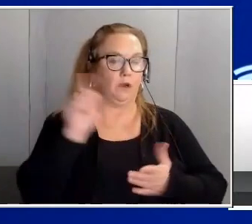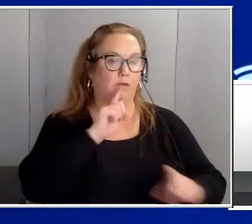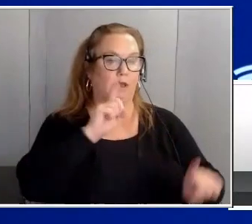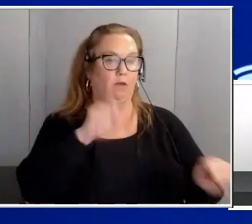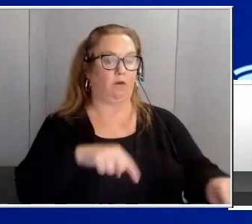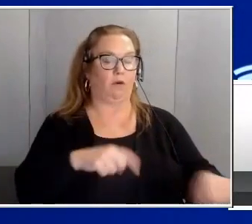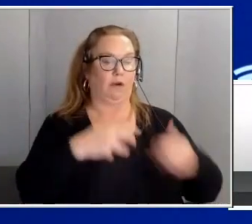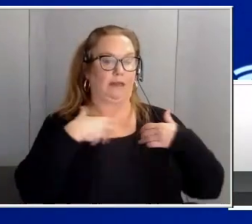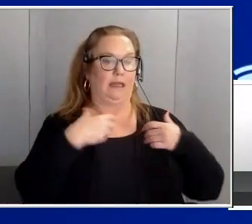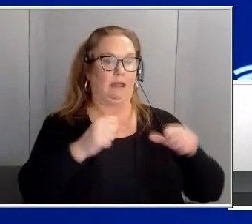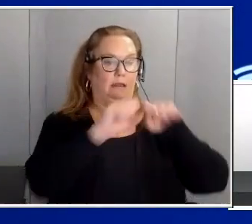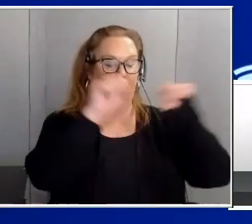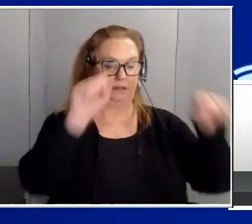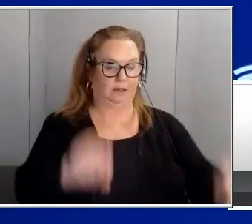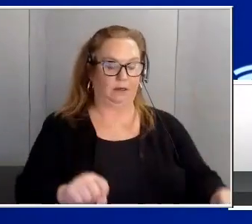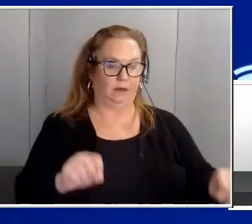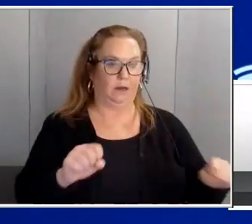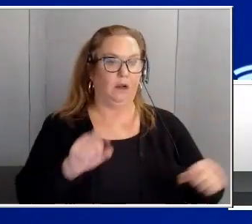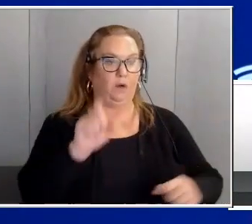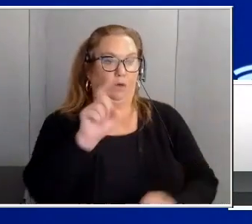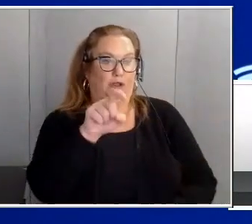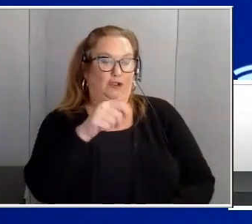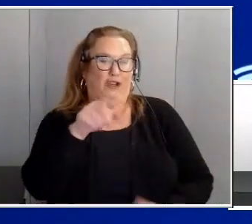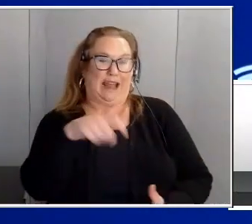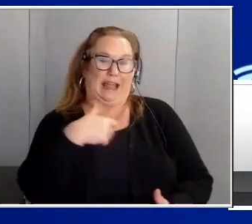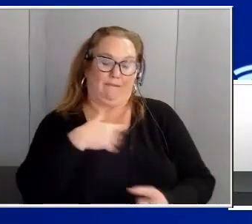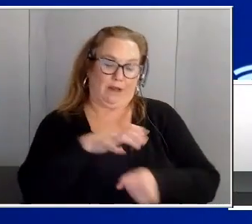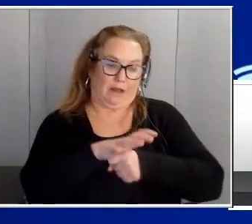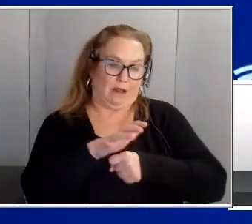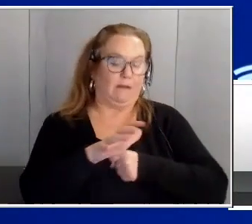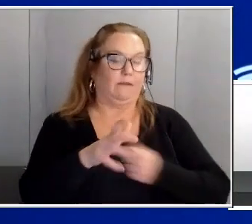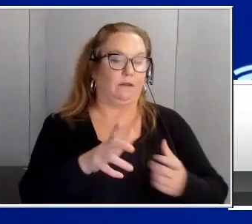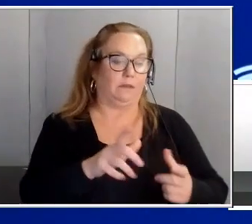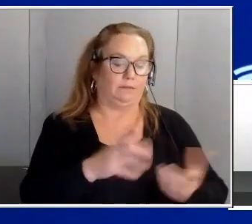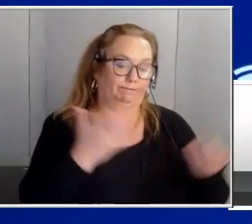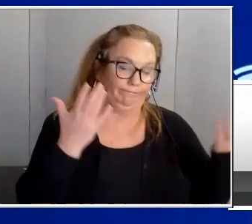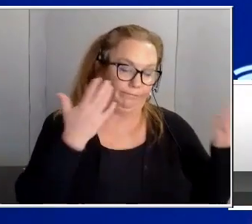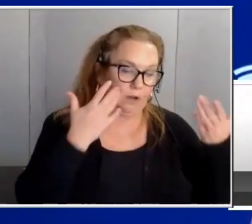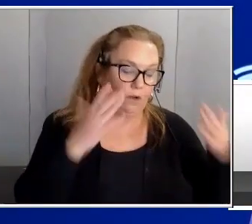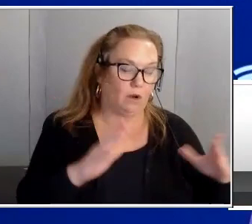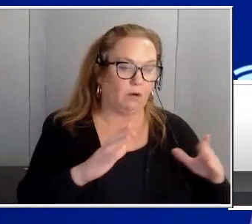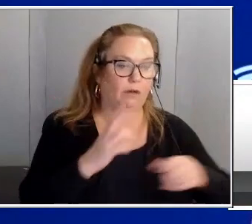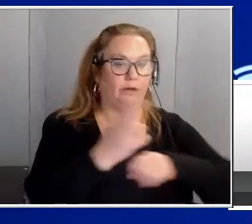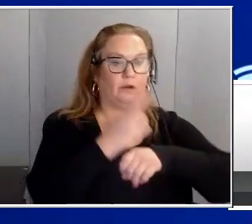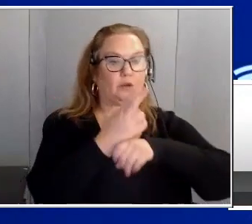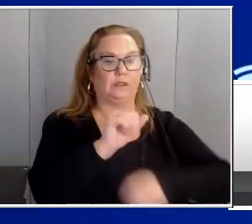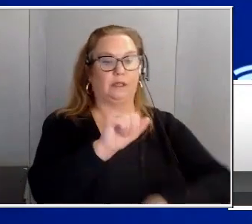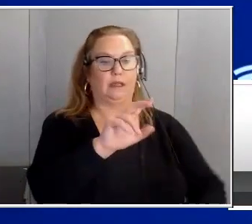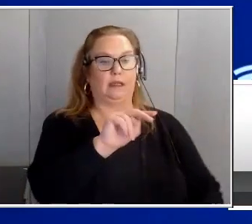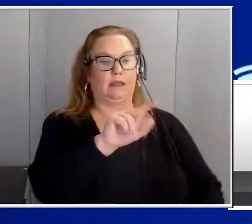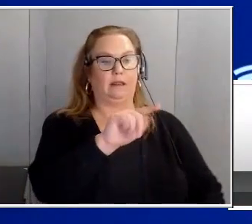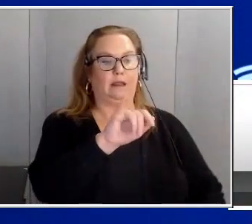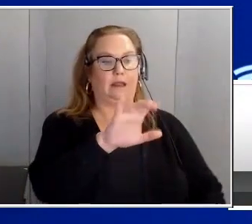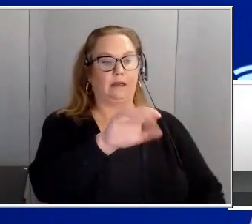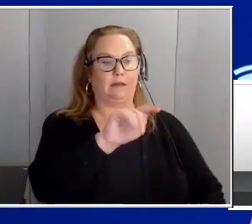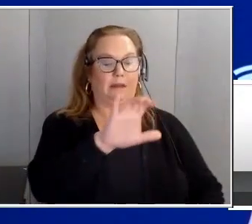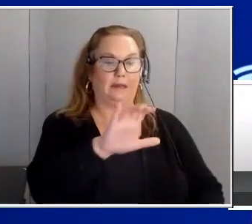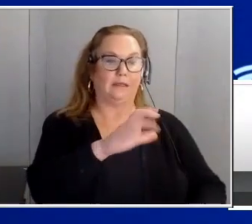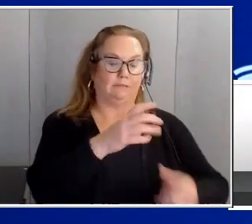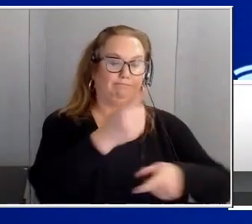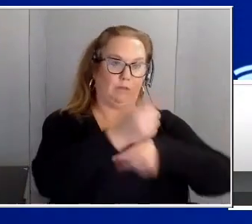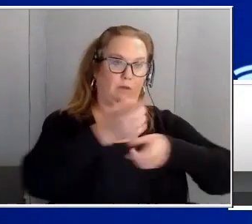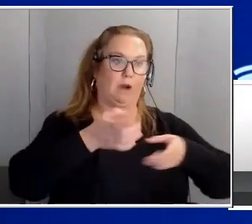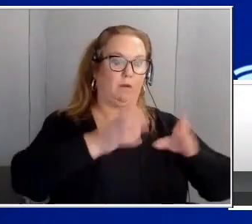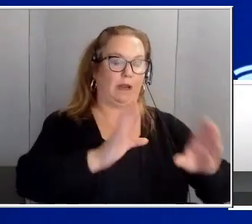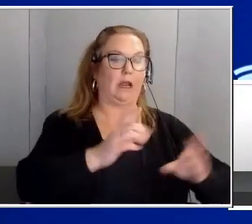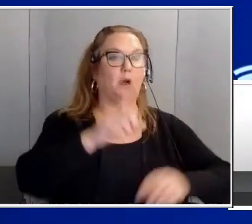system. We, quote unquote, should have enough, but you never know. We also have to make sure we are using those antibiotics judiciously and use them when